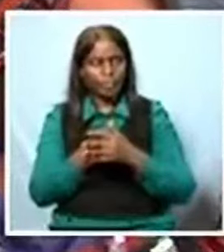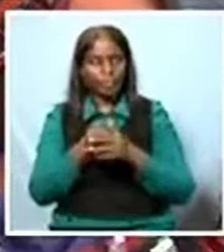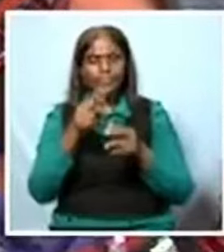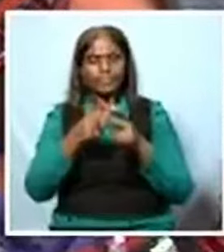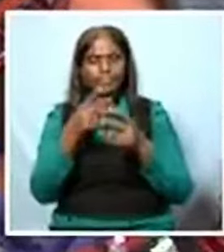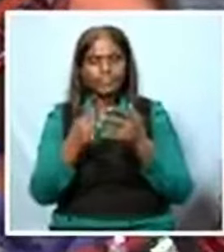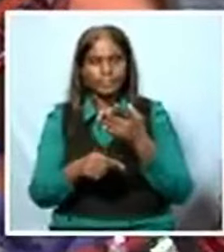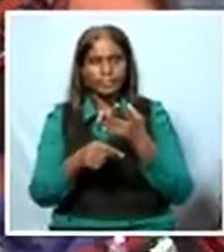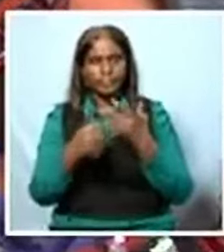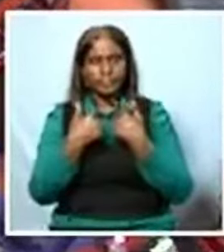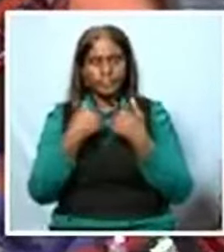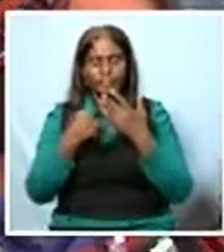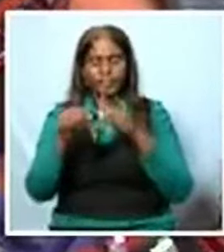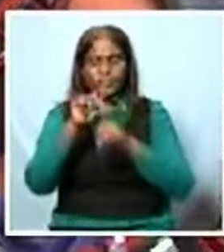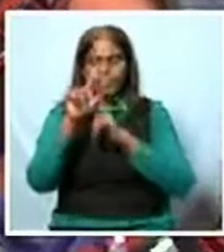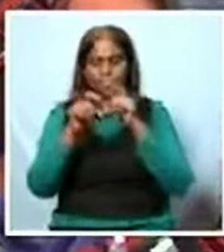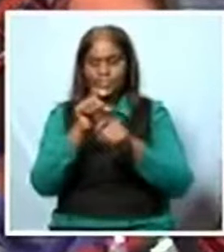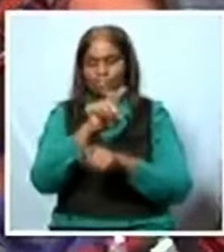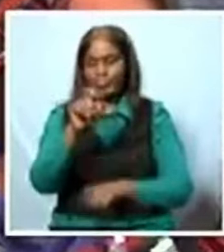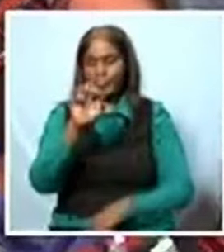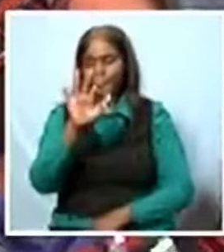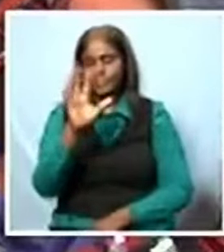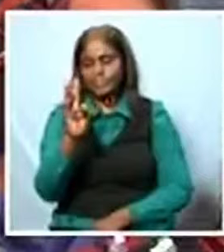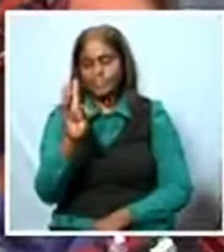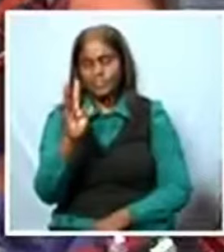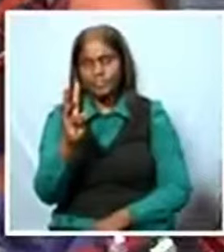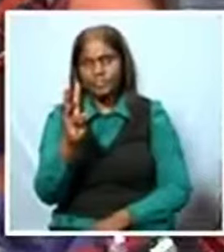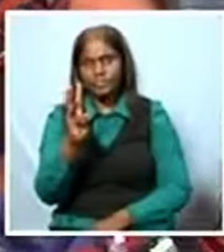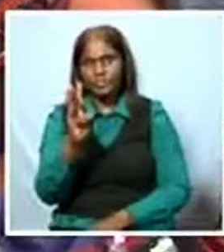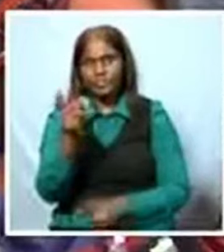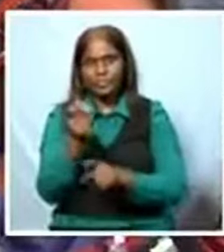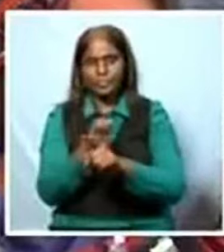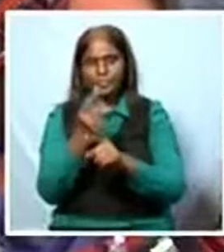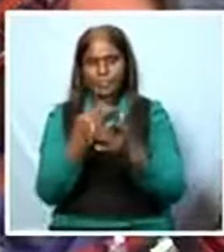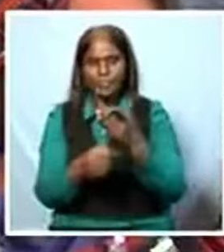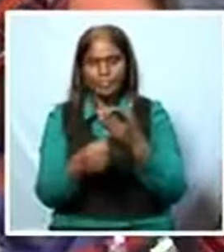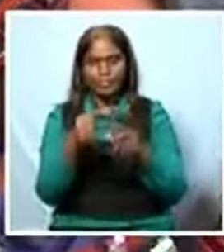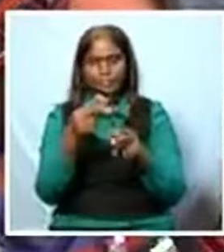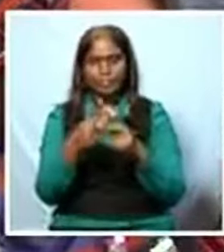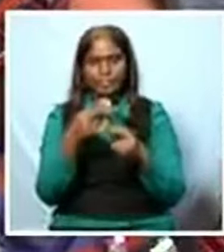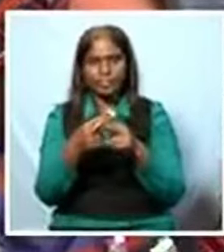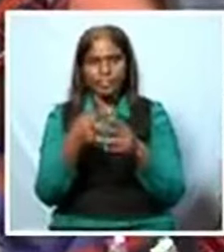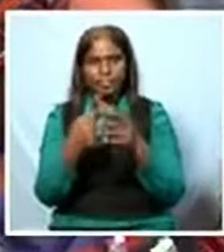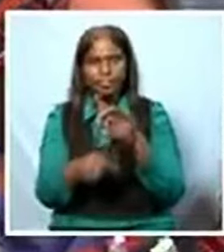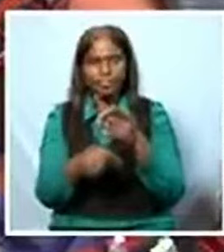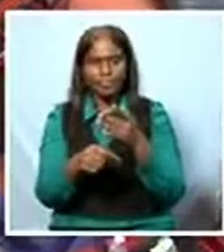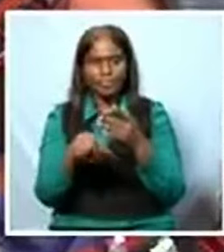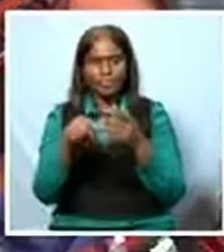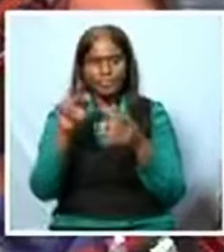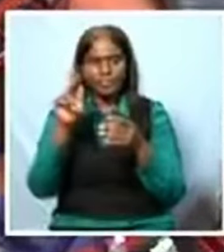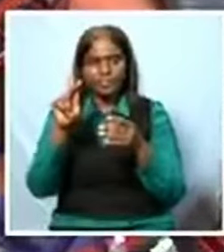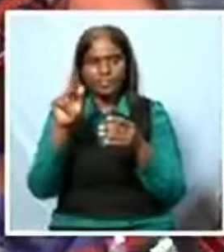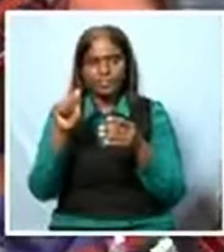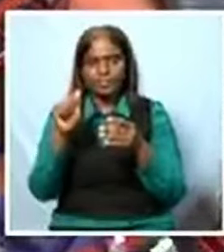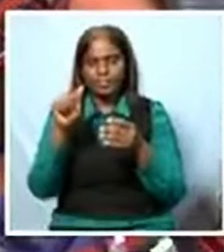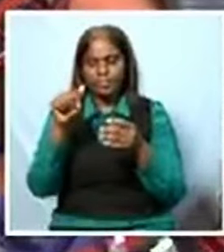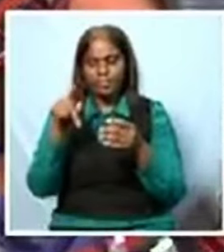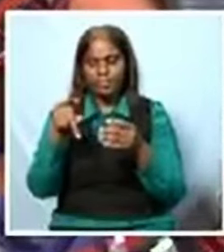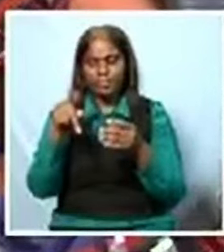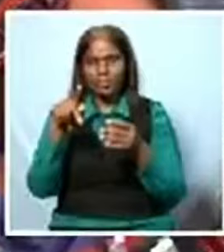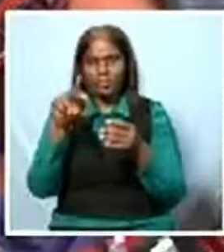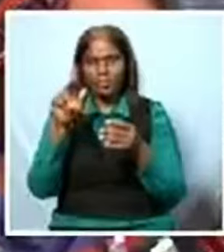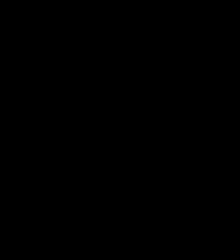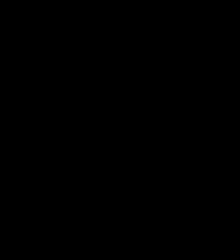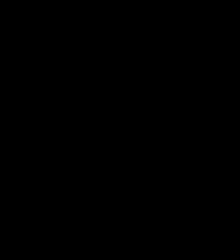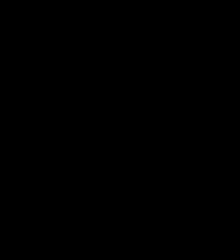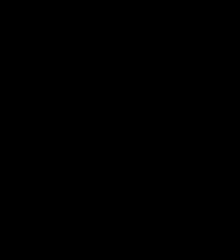so we have question 156 coming from Mrs. Majori Nakakonda, Isoka, Member of Parliament, to ask the Minister